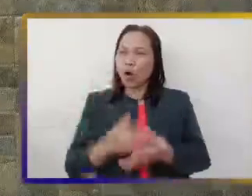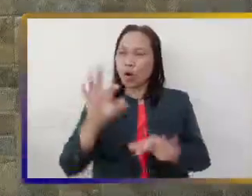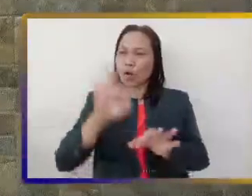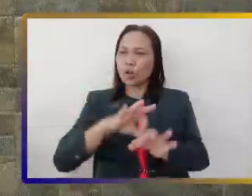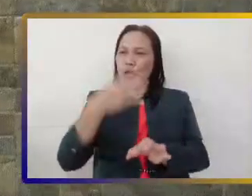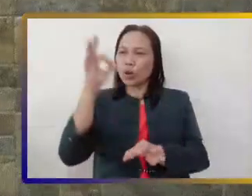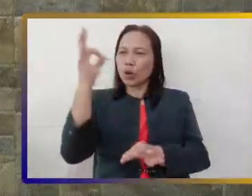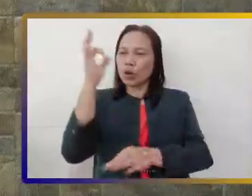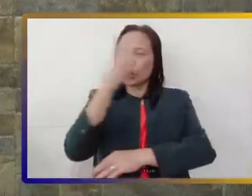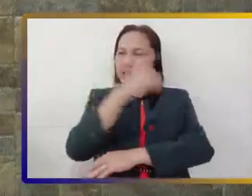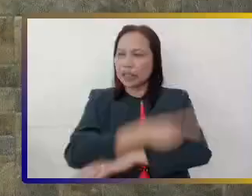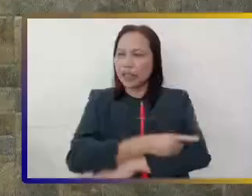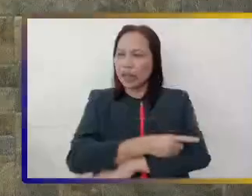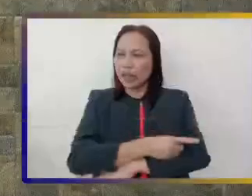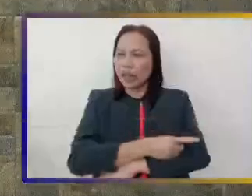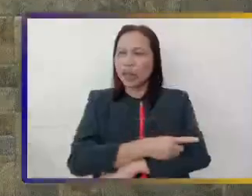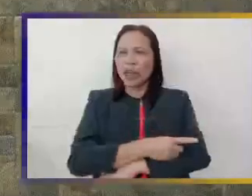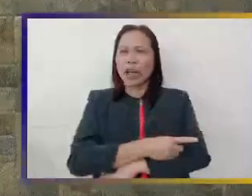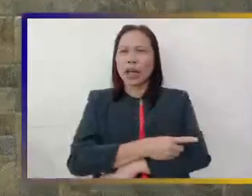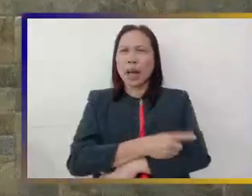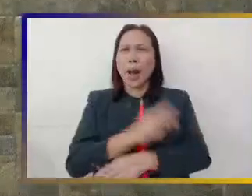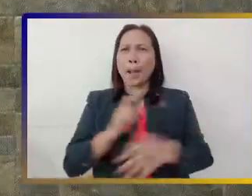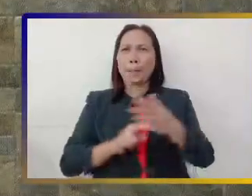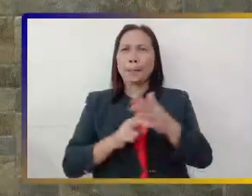faithfulart you see